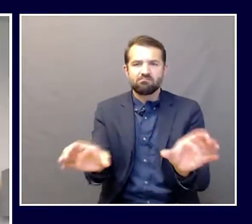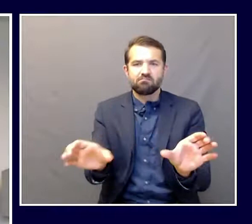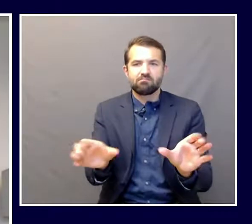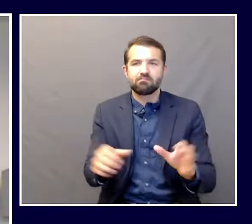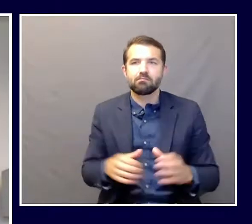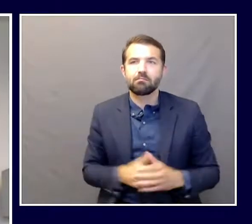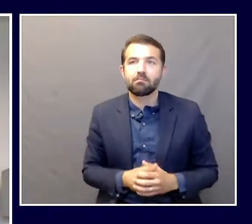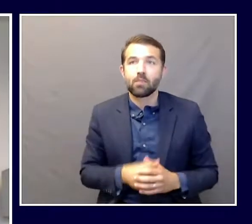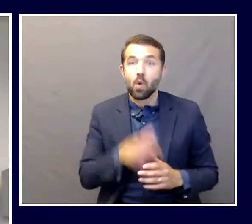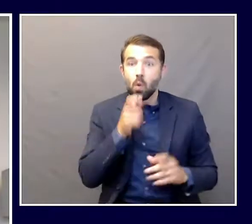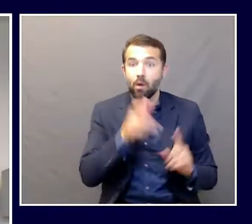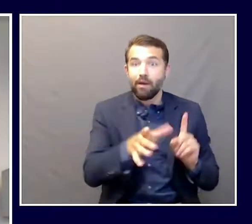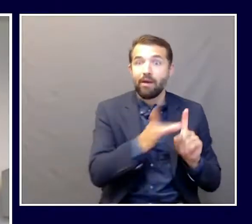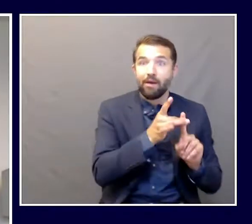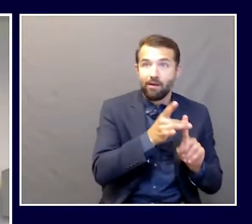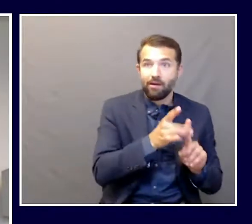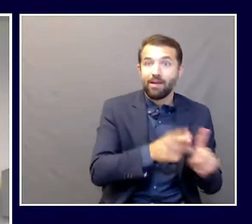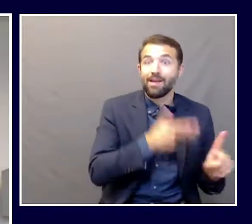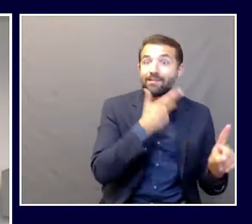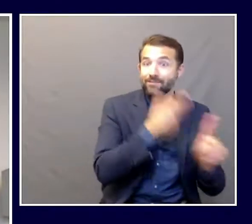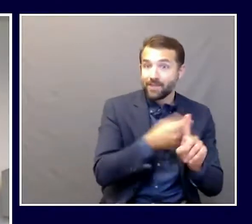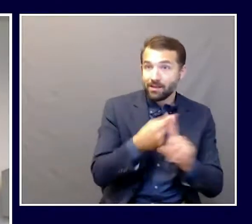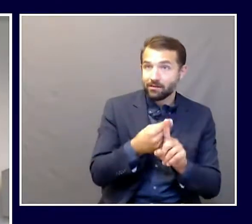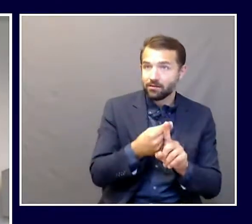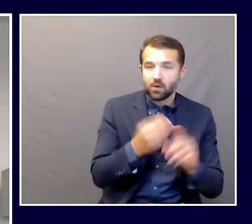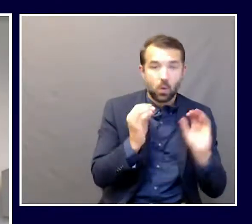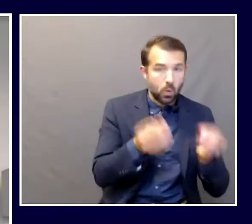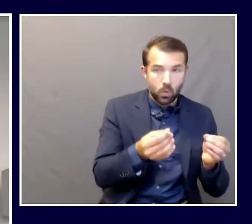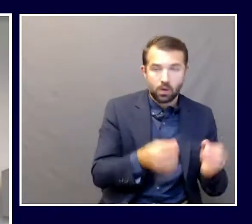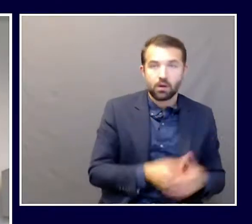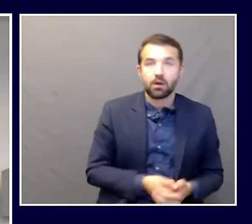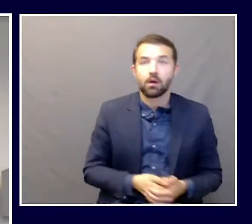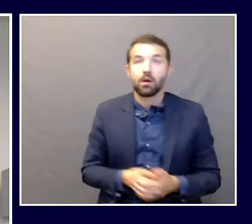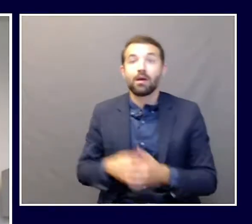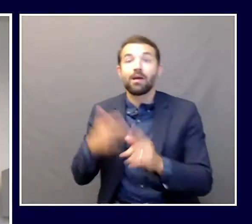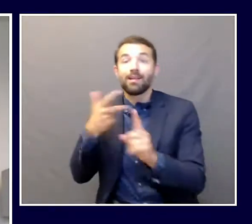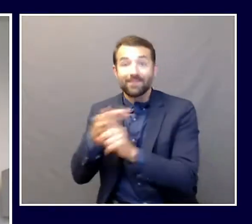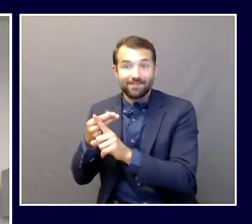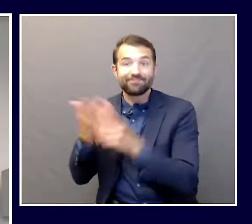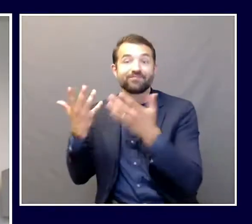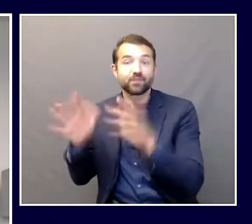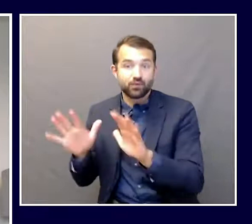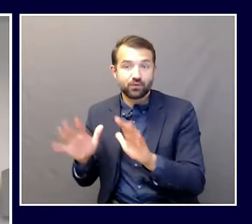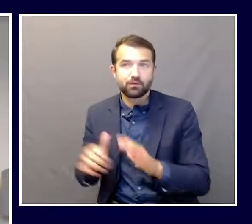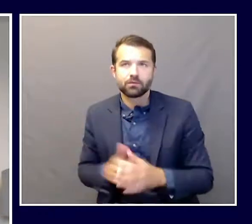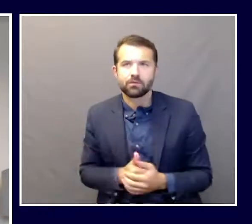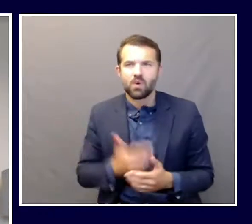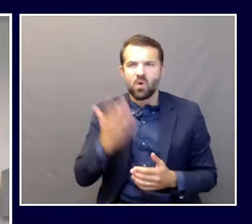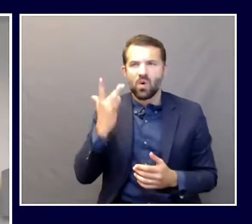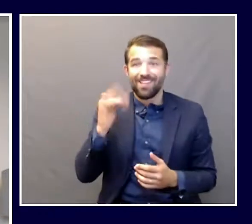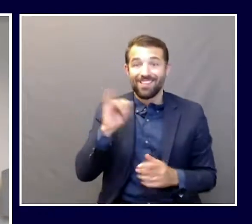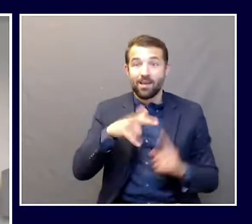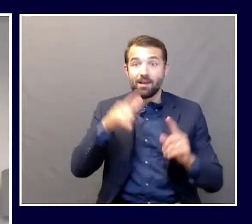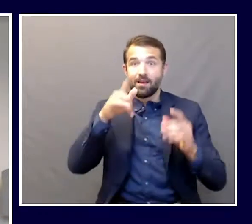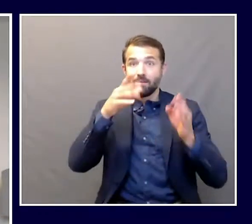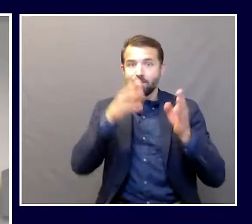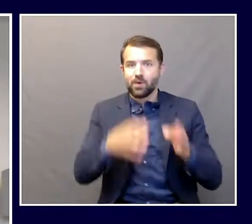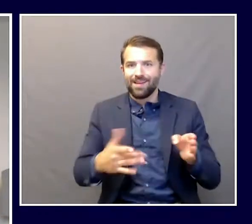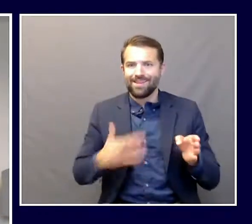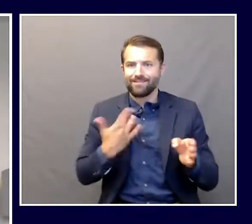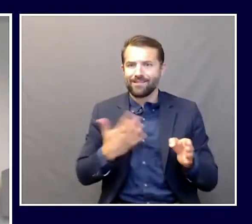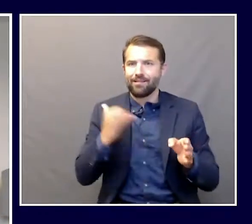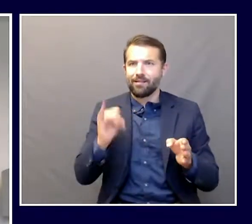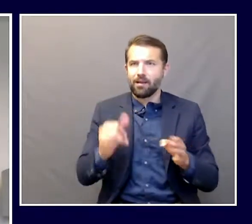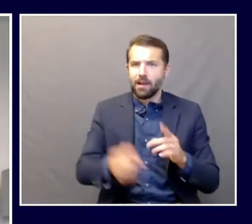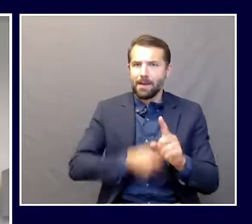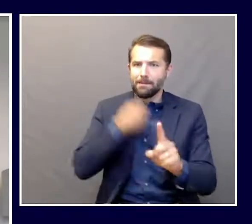nearly 100%, and wouldn't that be another excellent incentive for people to get vaccinated, end quote. Well, we